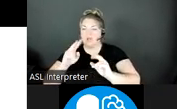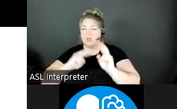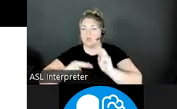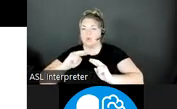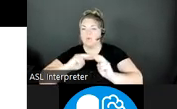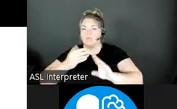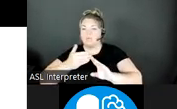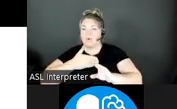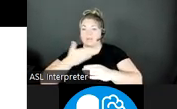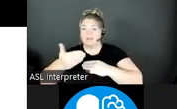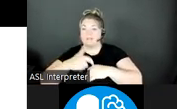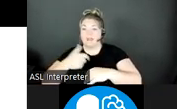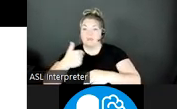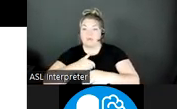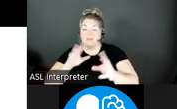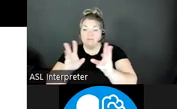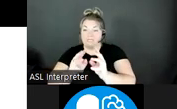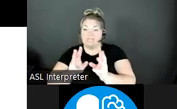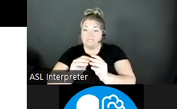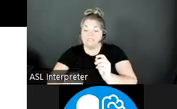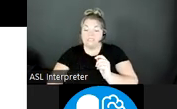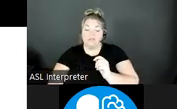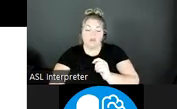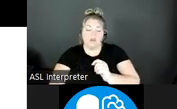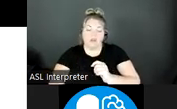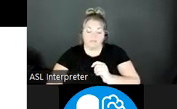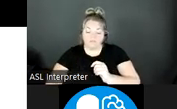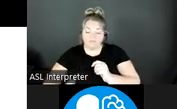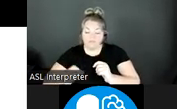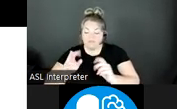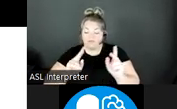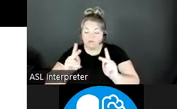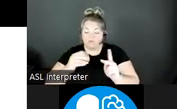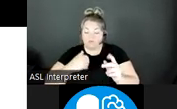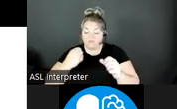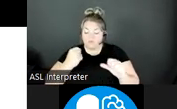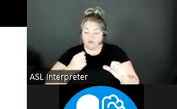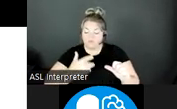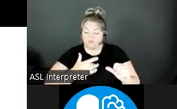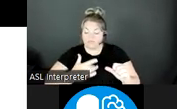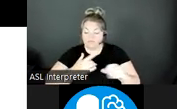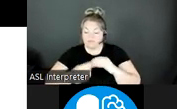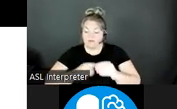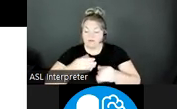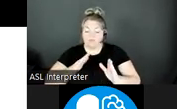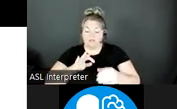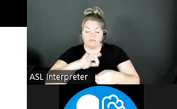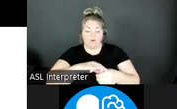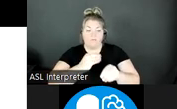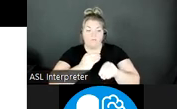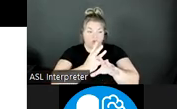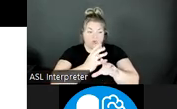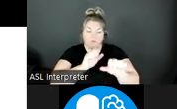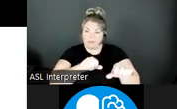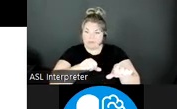next time we meet. If folks have strong feelings around let's vote virtually, we can do